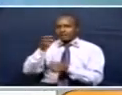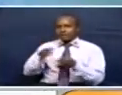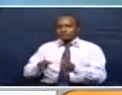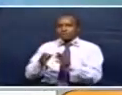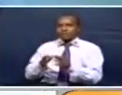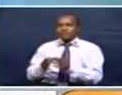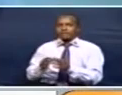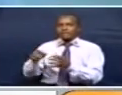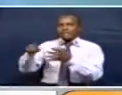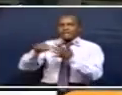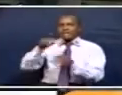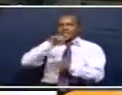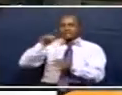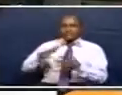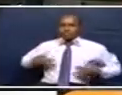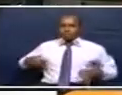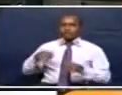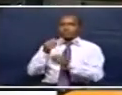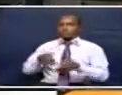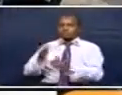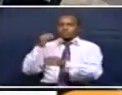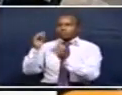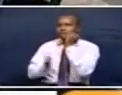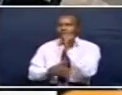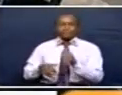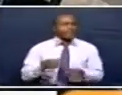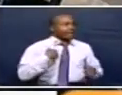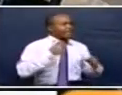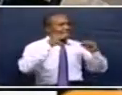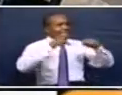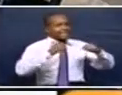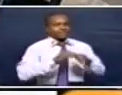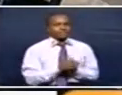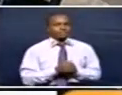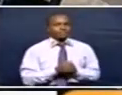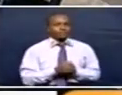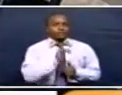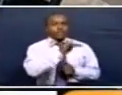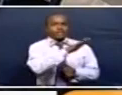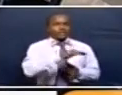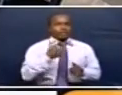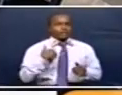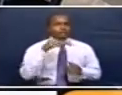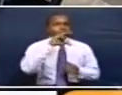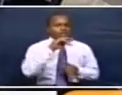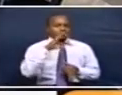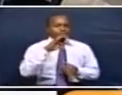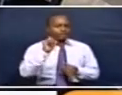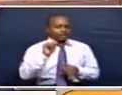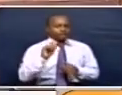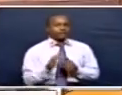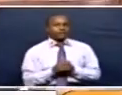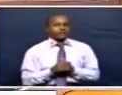Zebra, Kinka, Githunguri. And I totally agree. The problem with Mudhwani Ward is that we've got MCAs, members of county